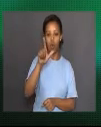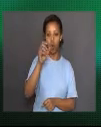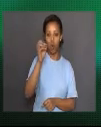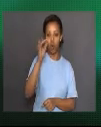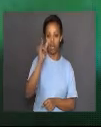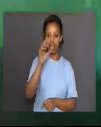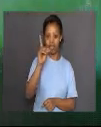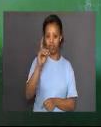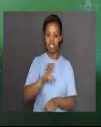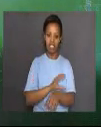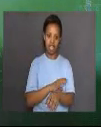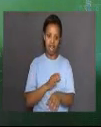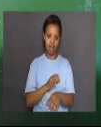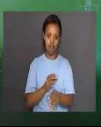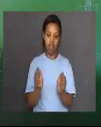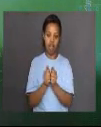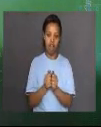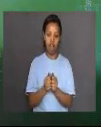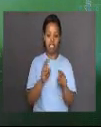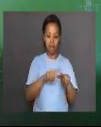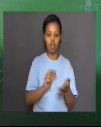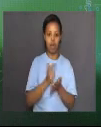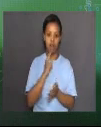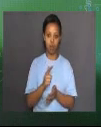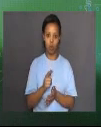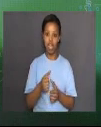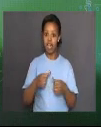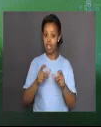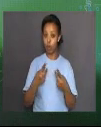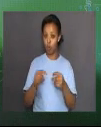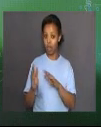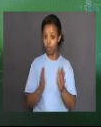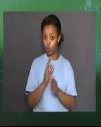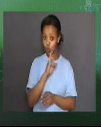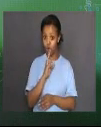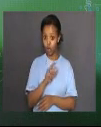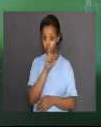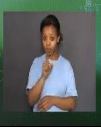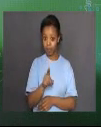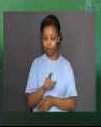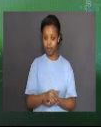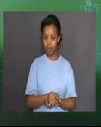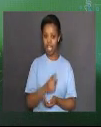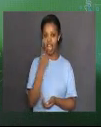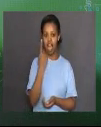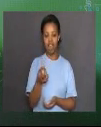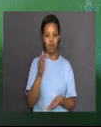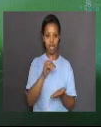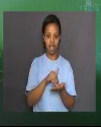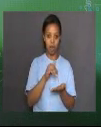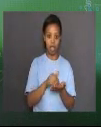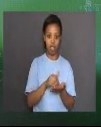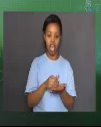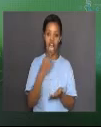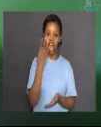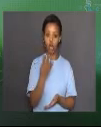chromosomes. Are you ready for our next activity? Once again, the 4